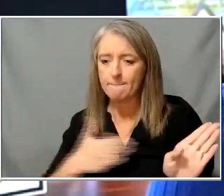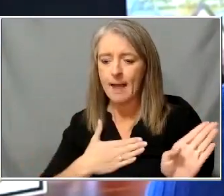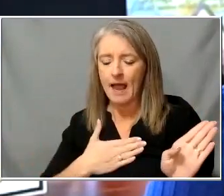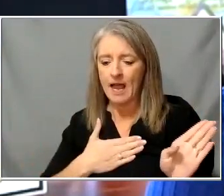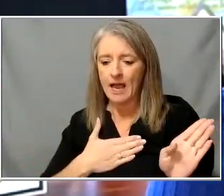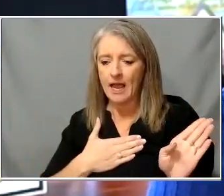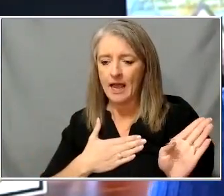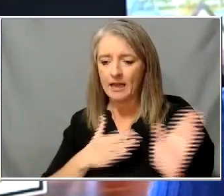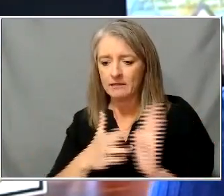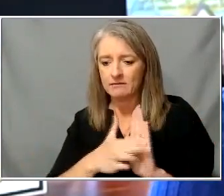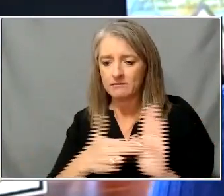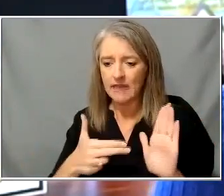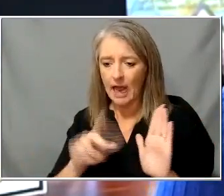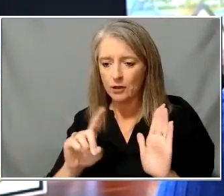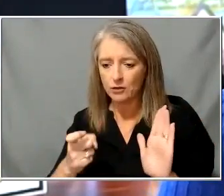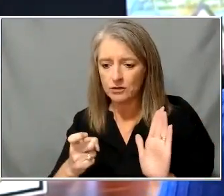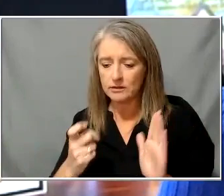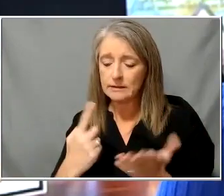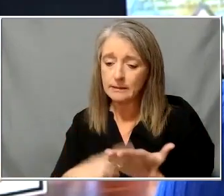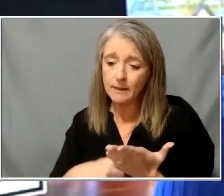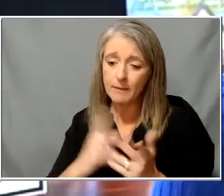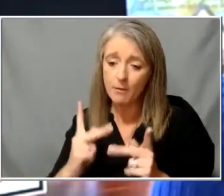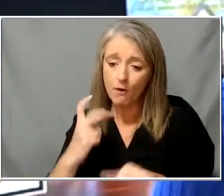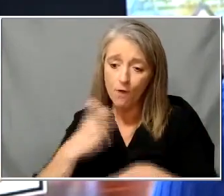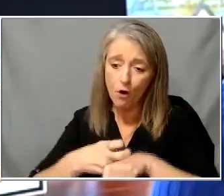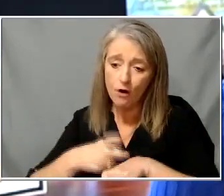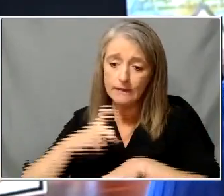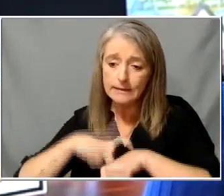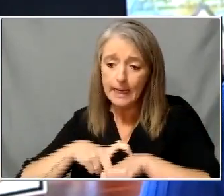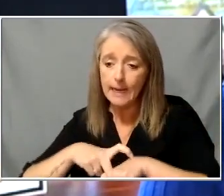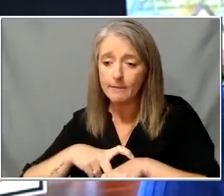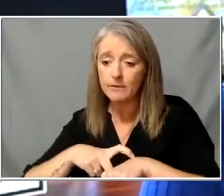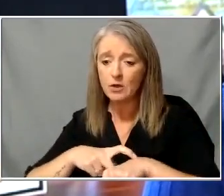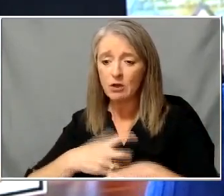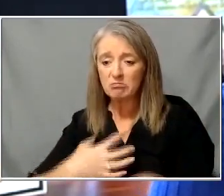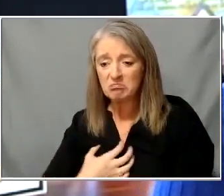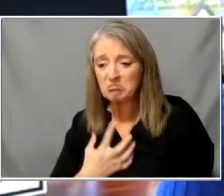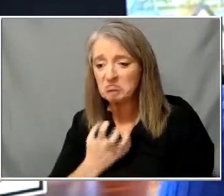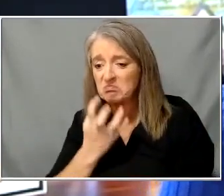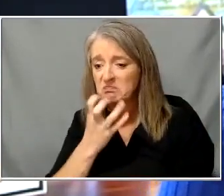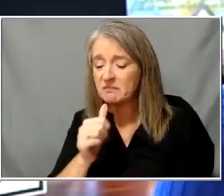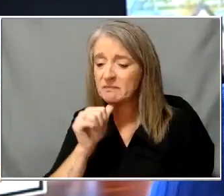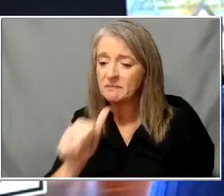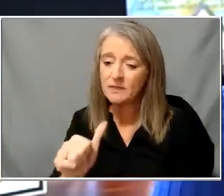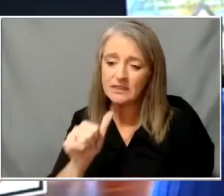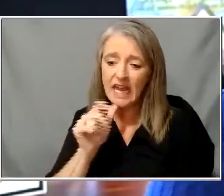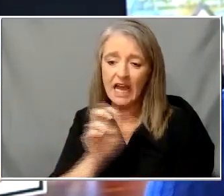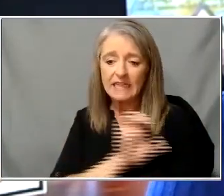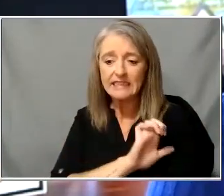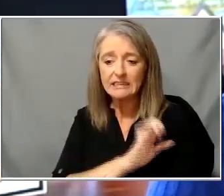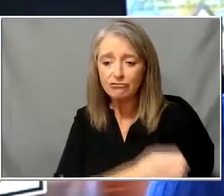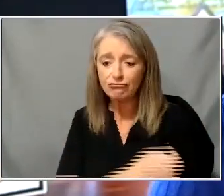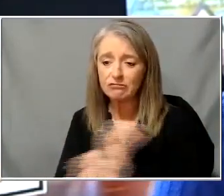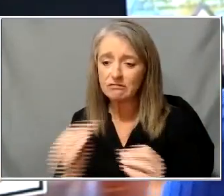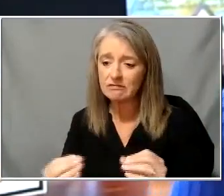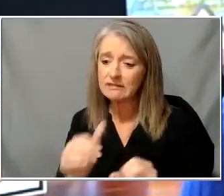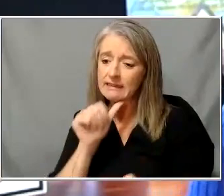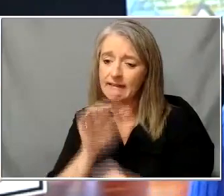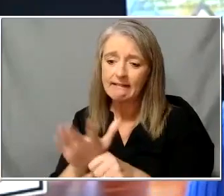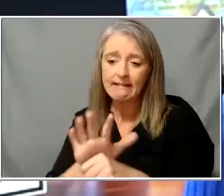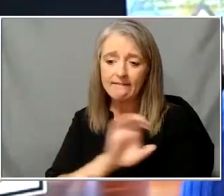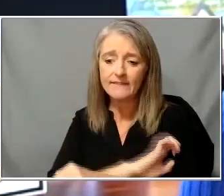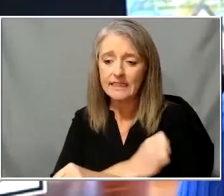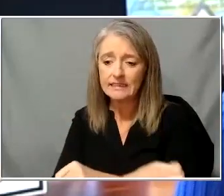but sometimes when people are having a hard time or a little gripey or just not enough energy and